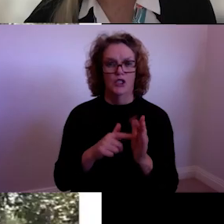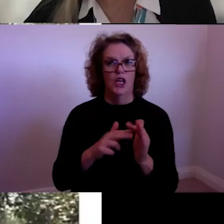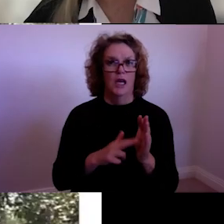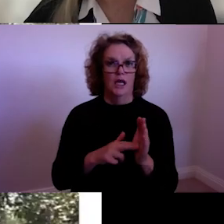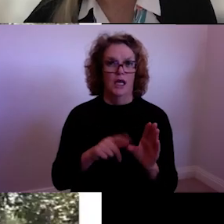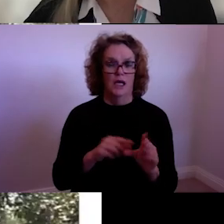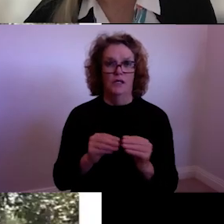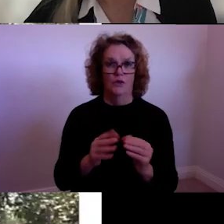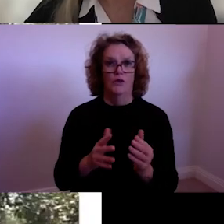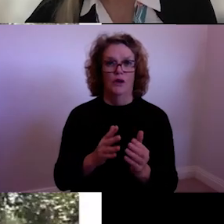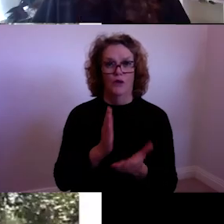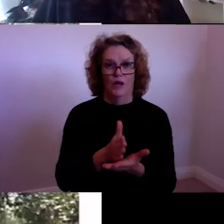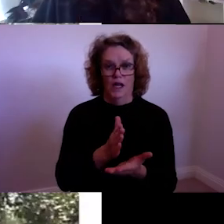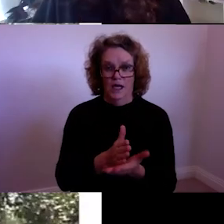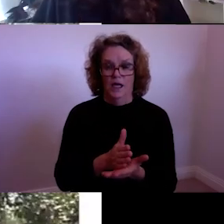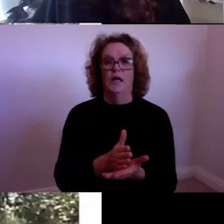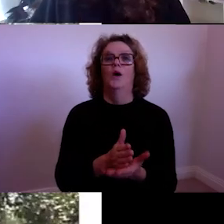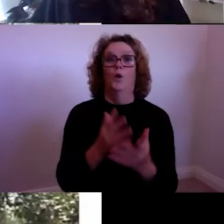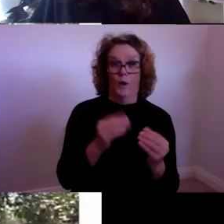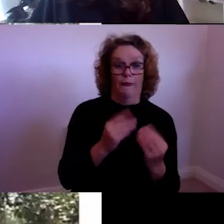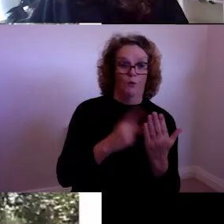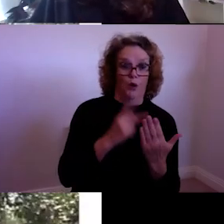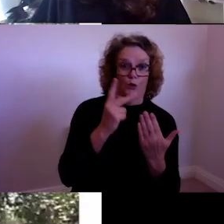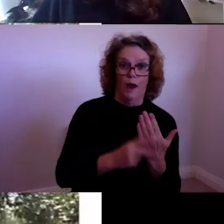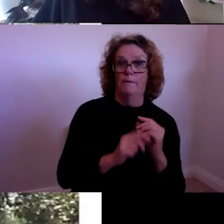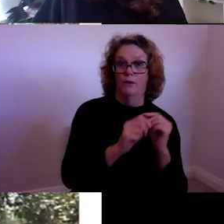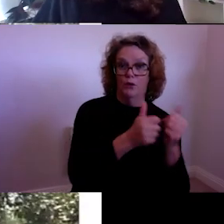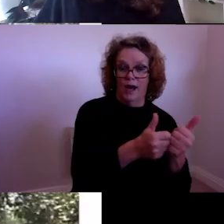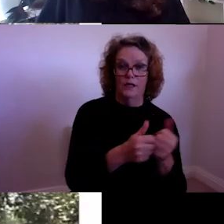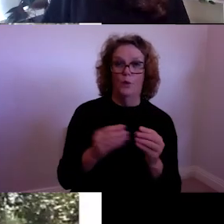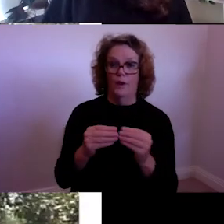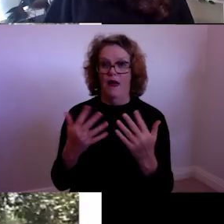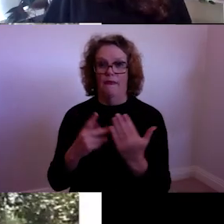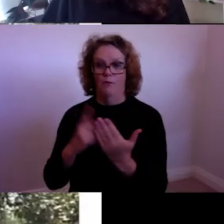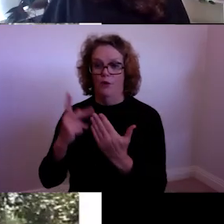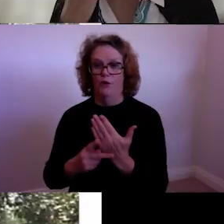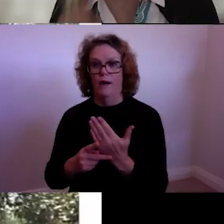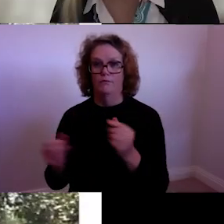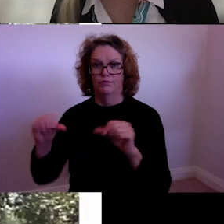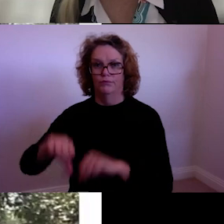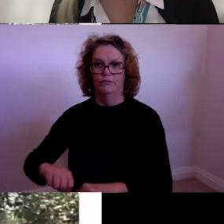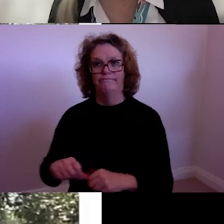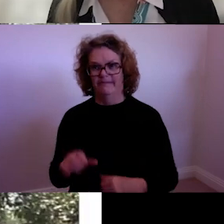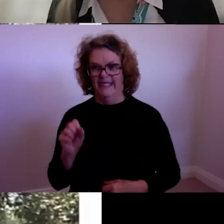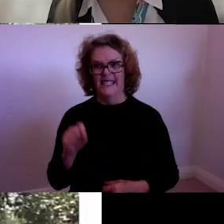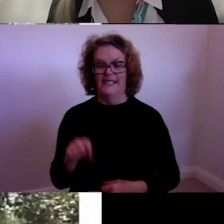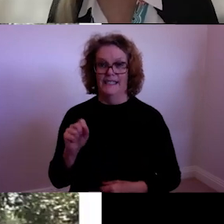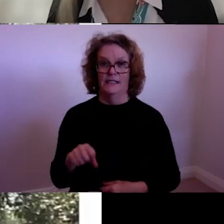two sides of the coin. It flipped. That's a very big, a very big